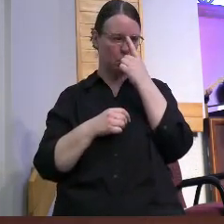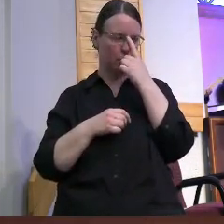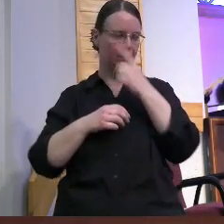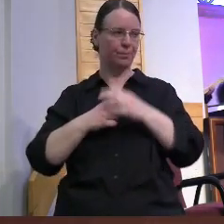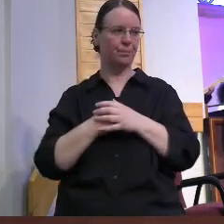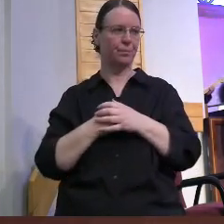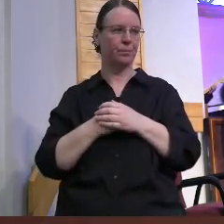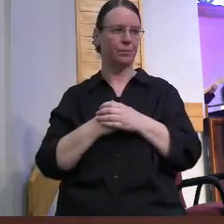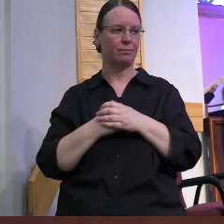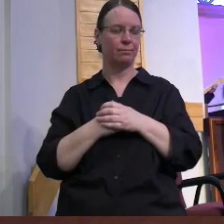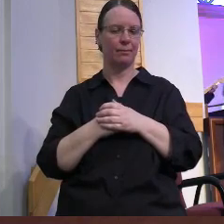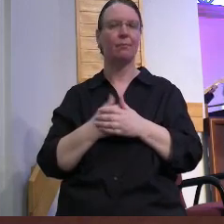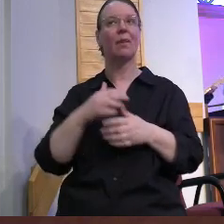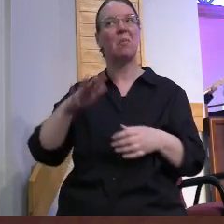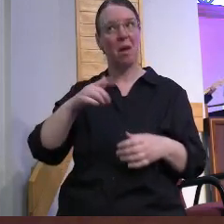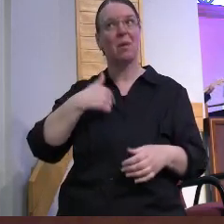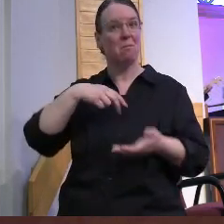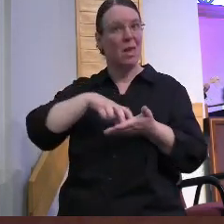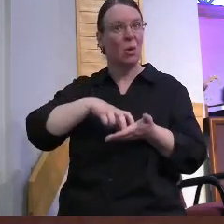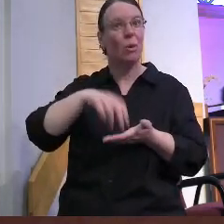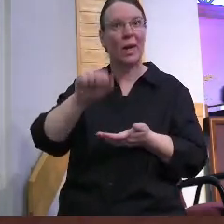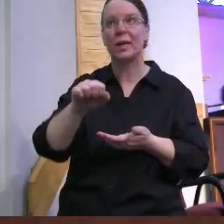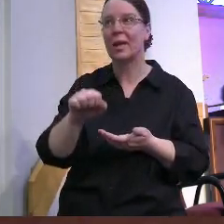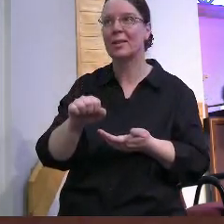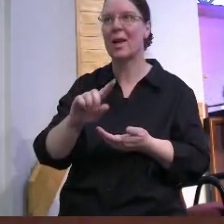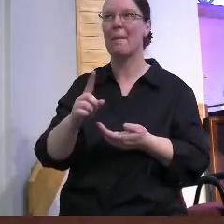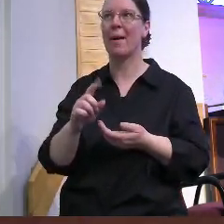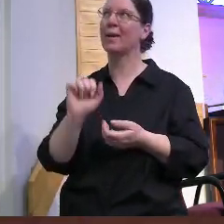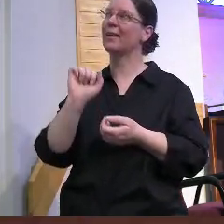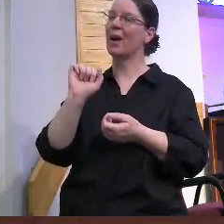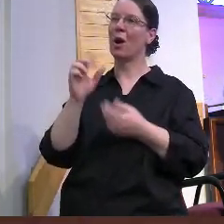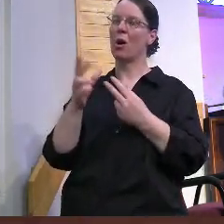able. Yes, I may be weak, but with his spirit, I don't have to